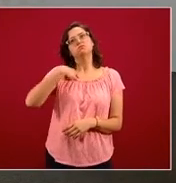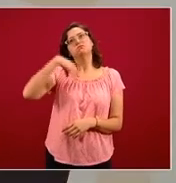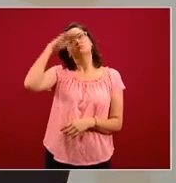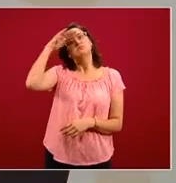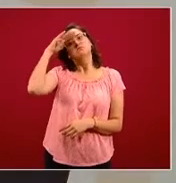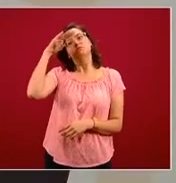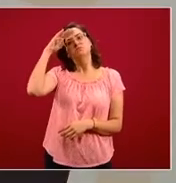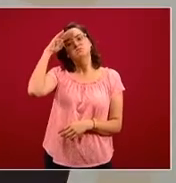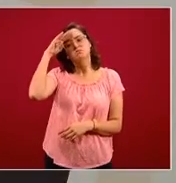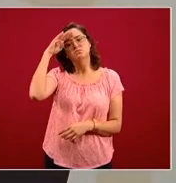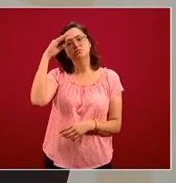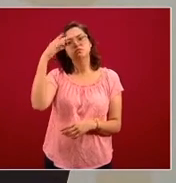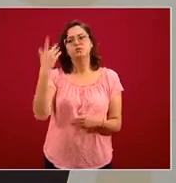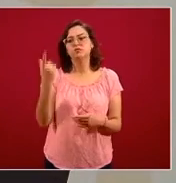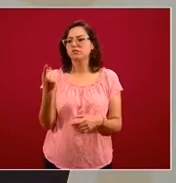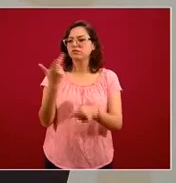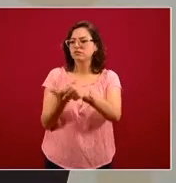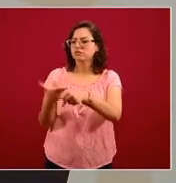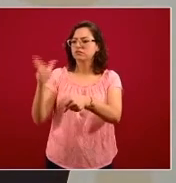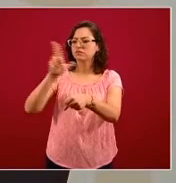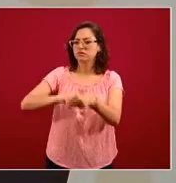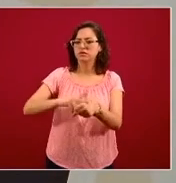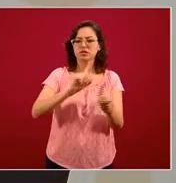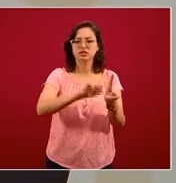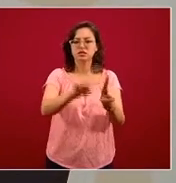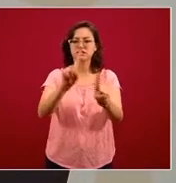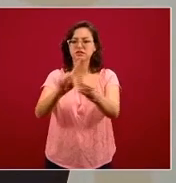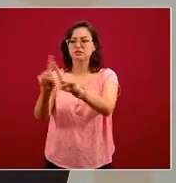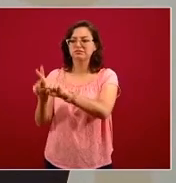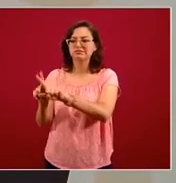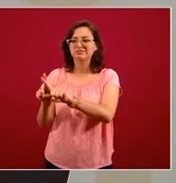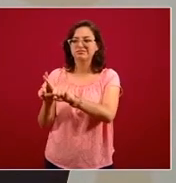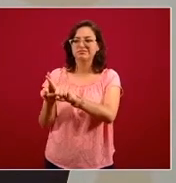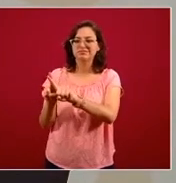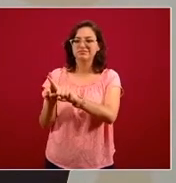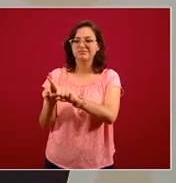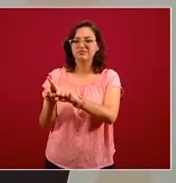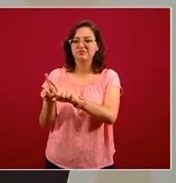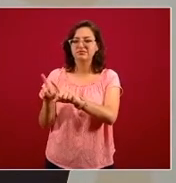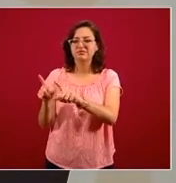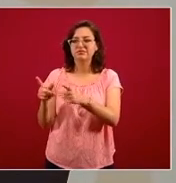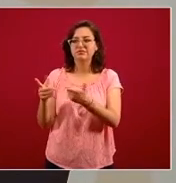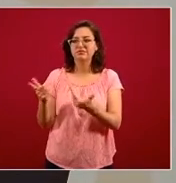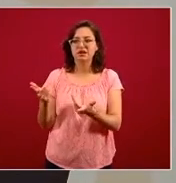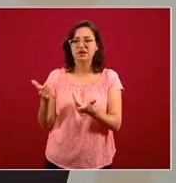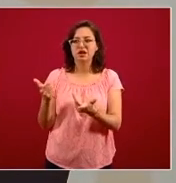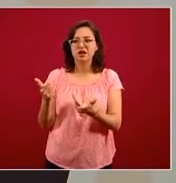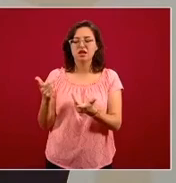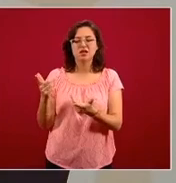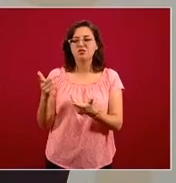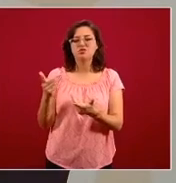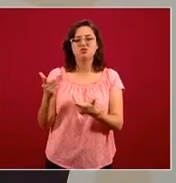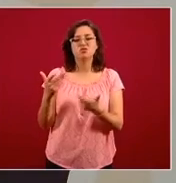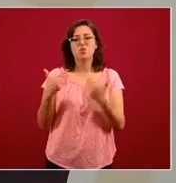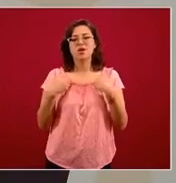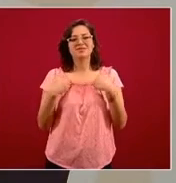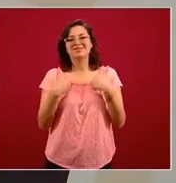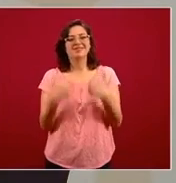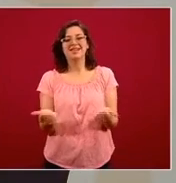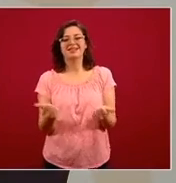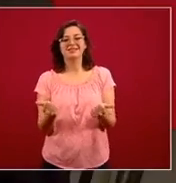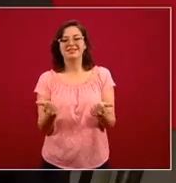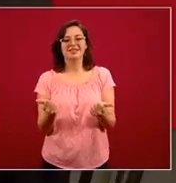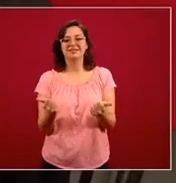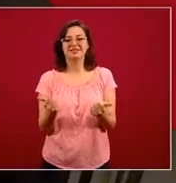me to visualize that hospitals are still, they're still not